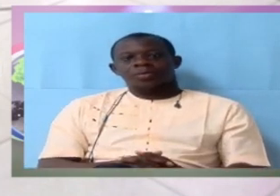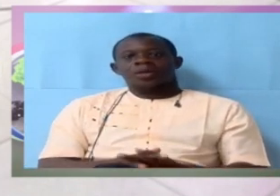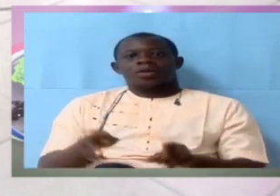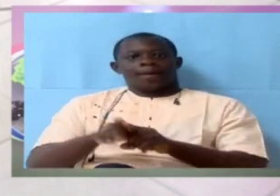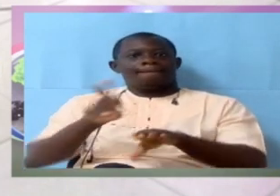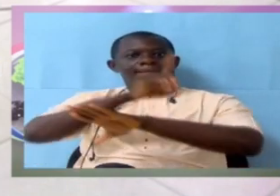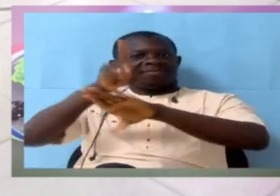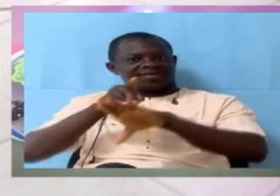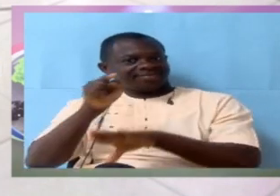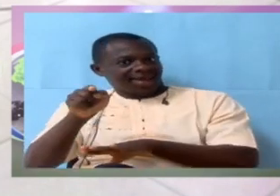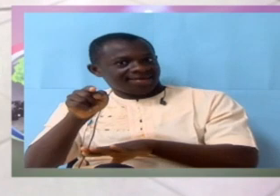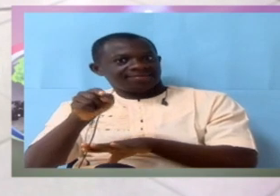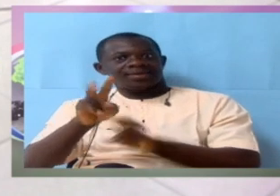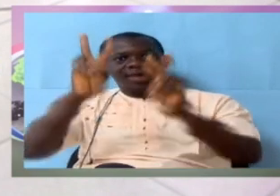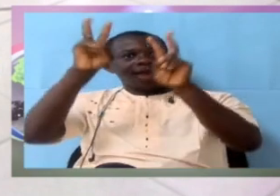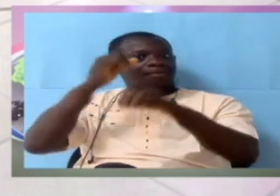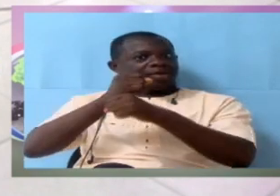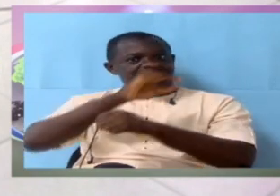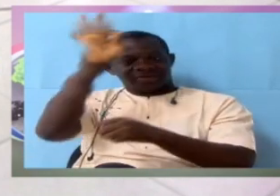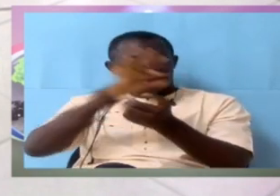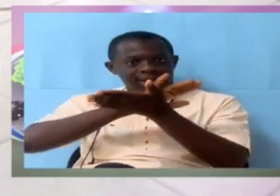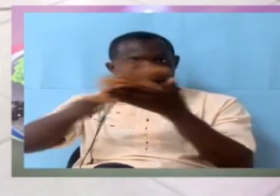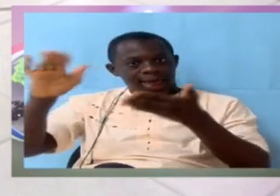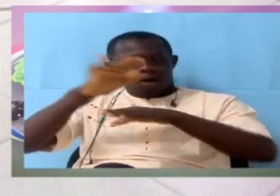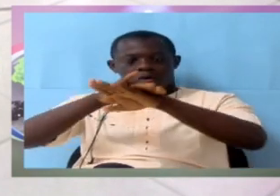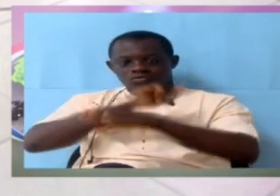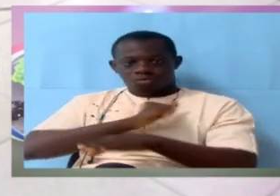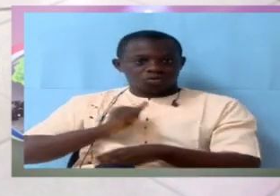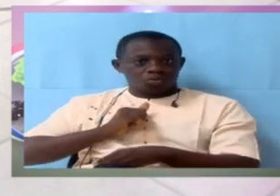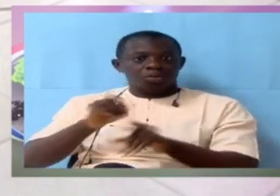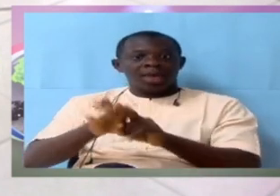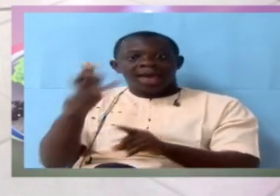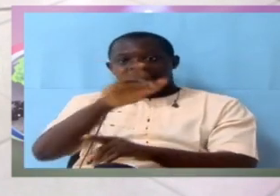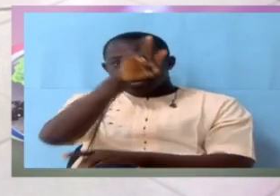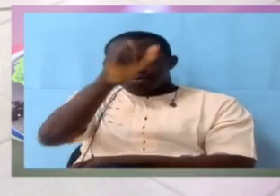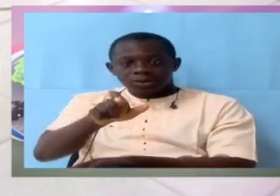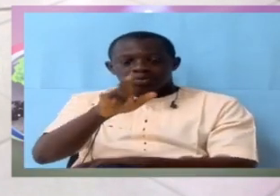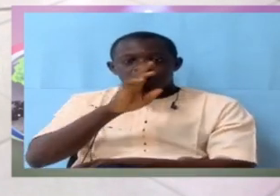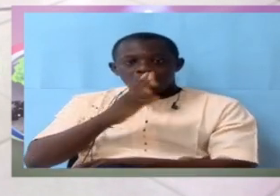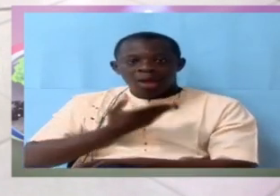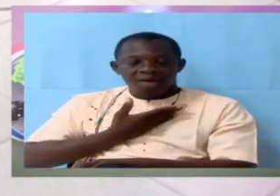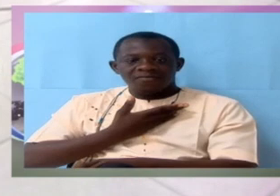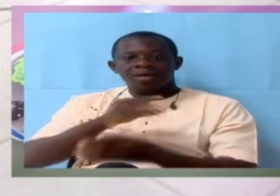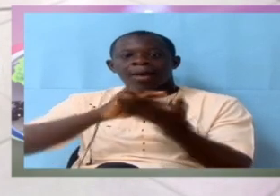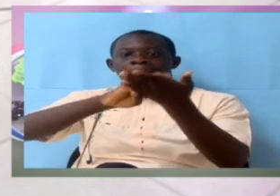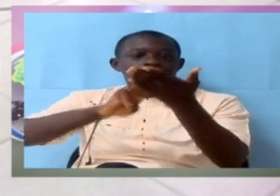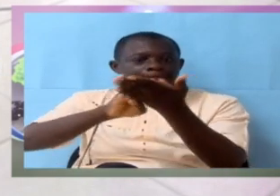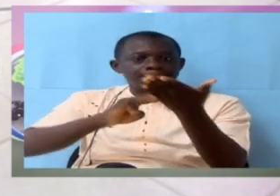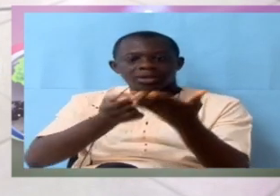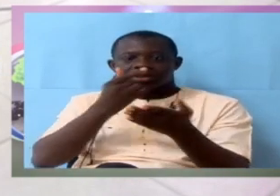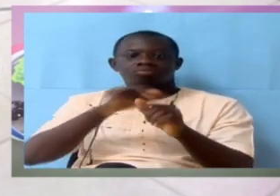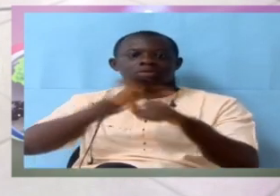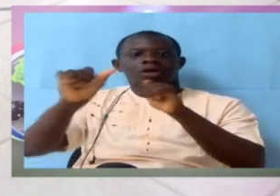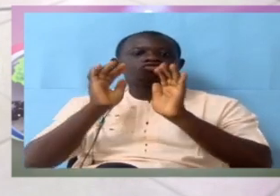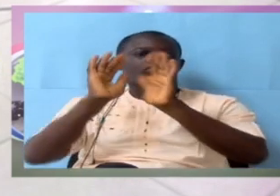that's where he made it very clear to us. Any one of us who is having conventional medicines, you have to stop